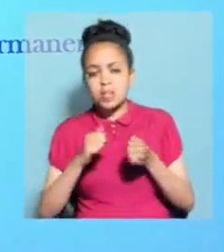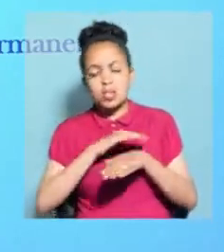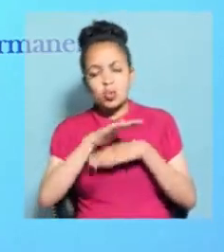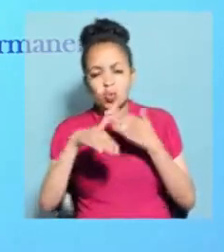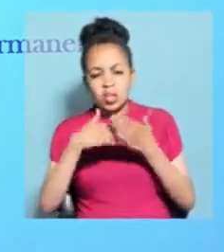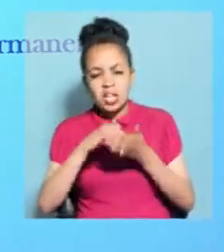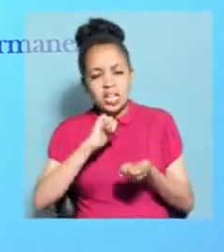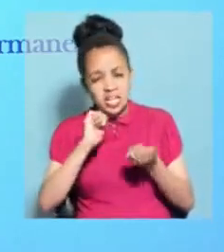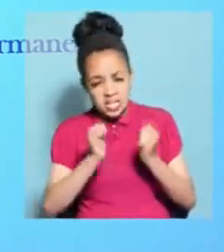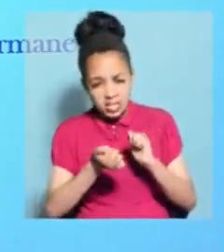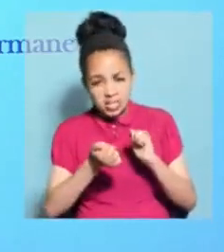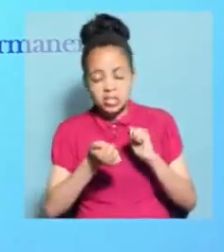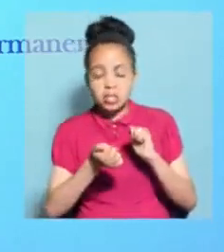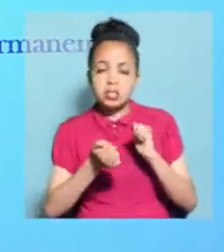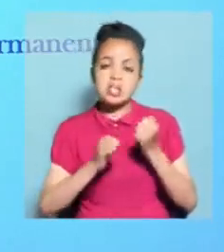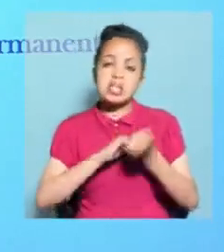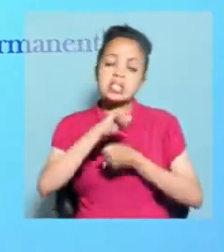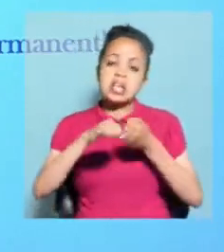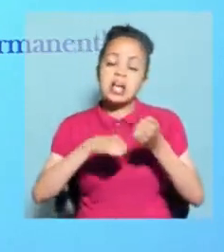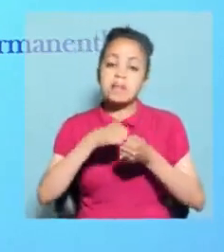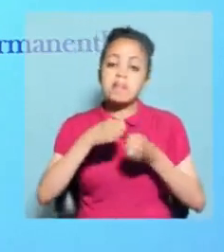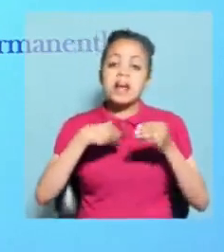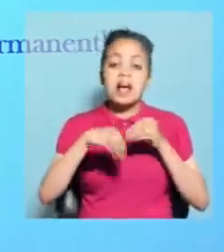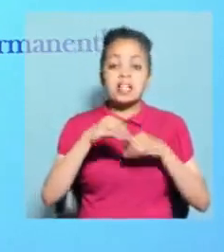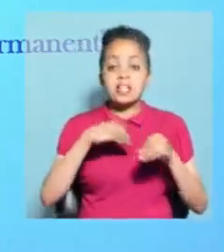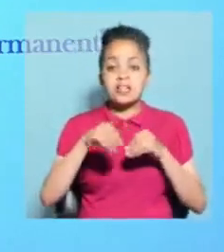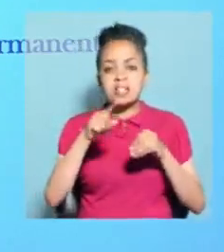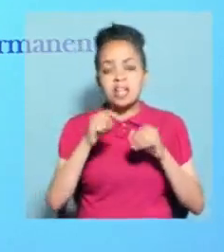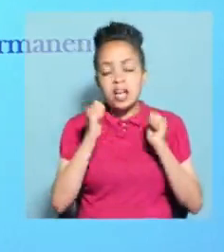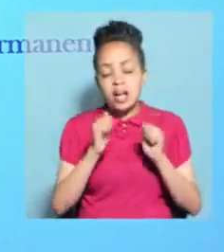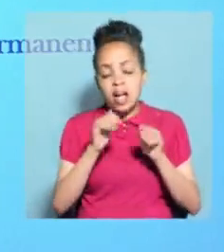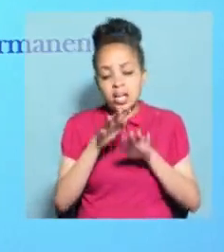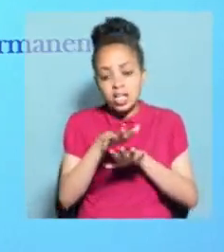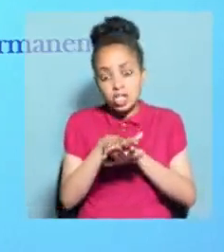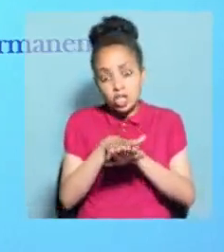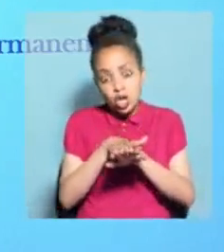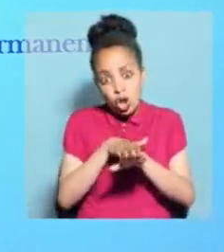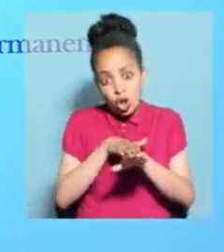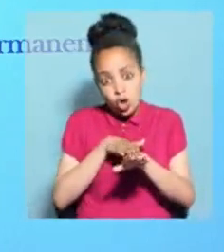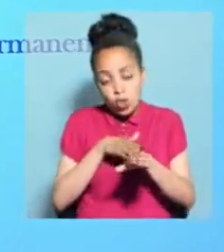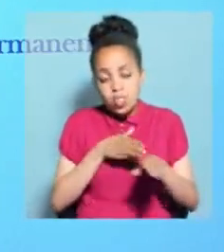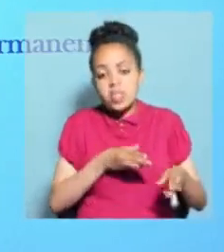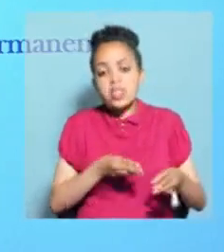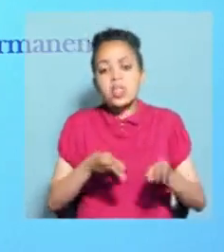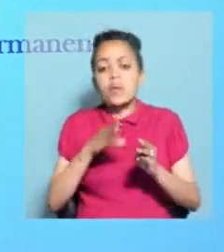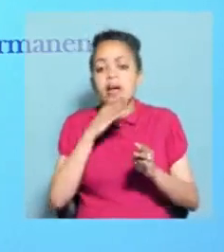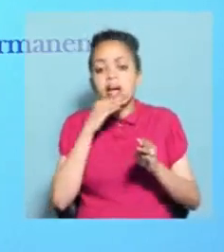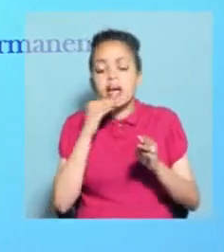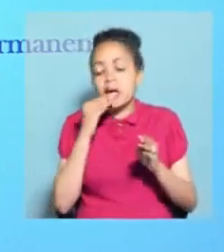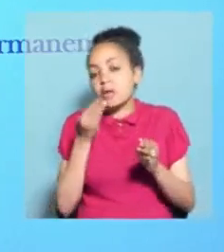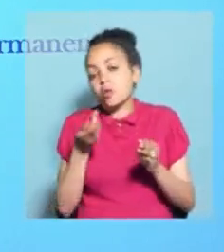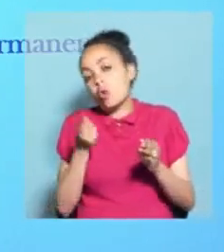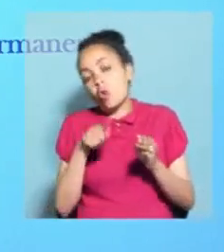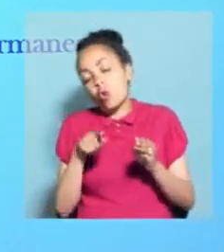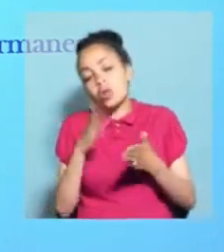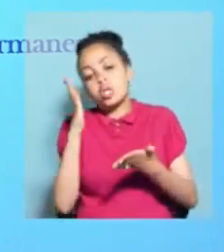alter an enzyme catalytic activity. They can slow the rate or totally